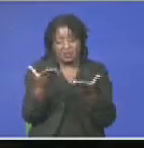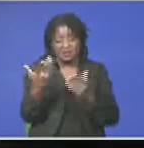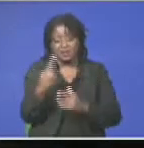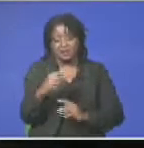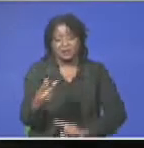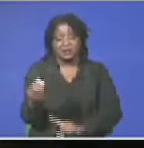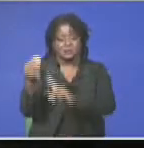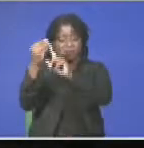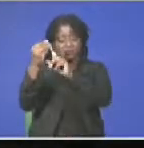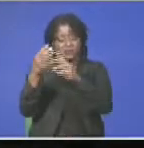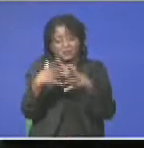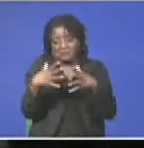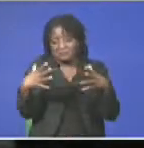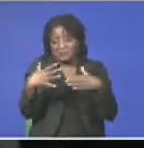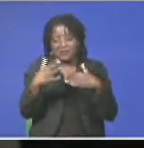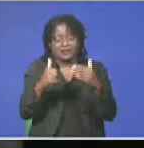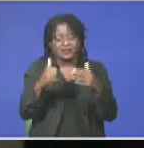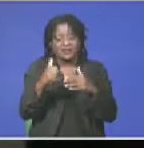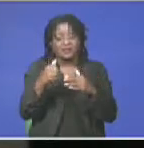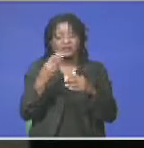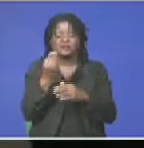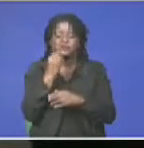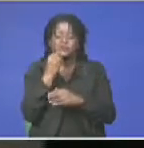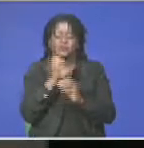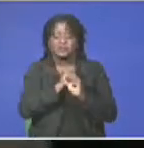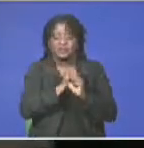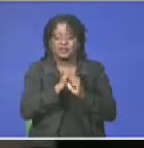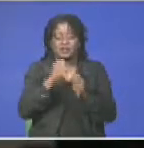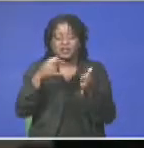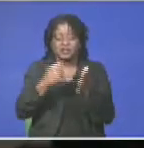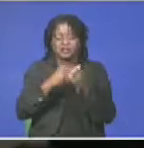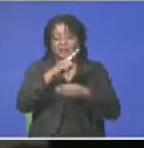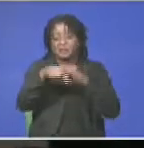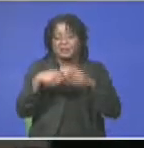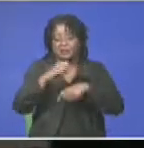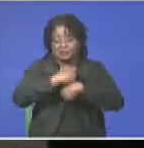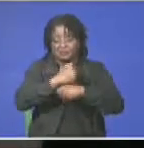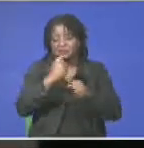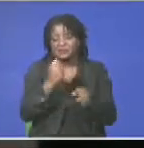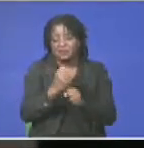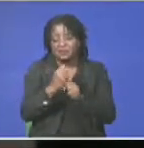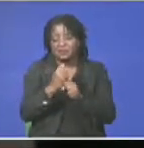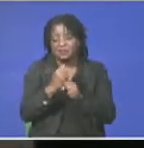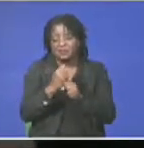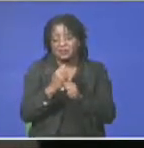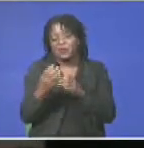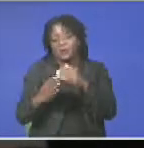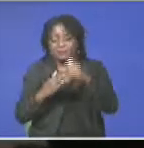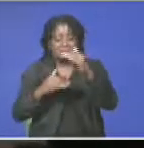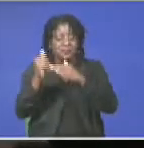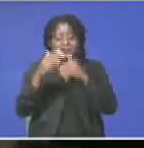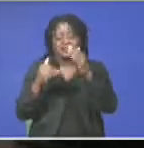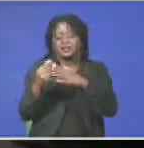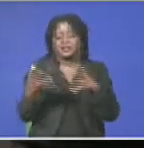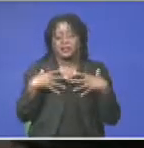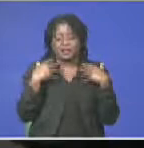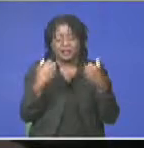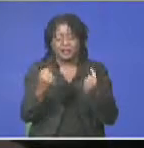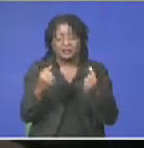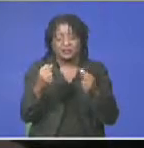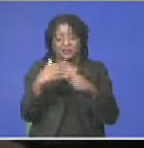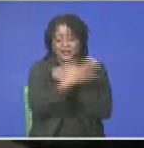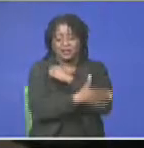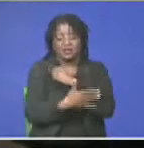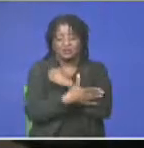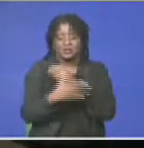objective is much bigger than just food security. It's about cultivating a healthy country. It is about import substitution. In